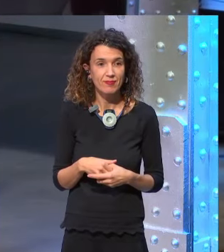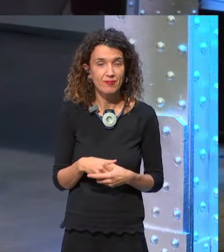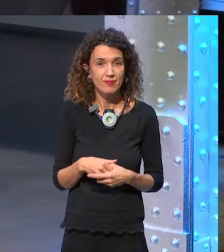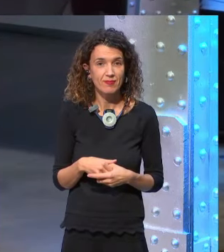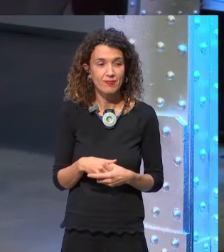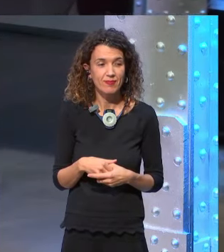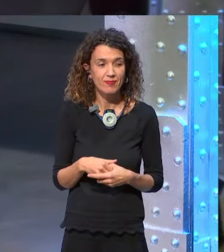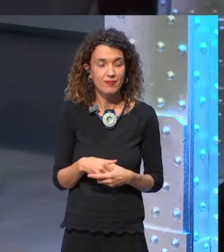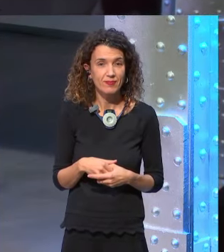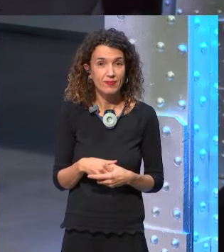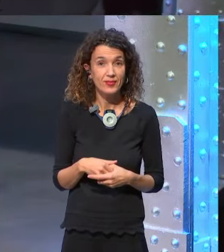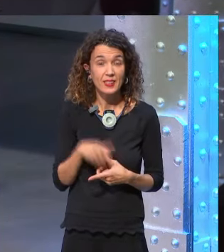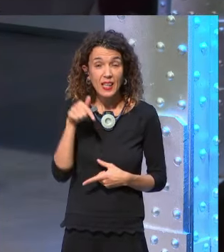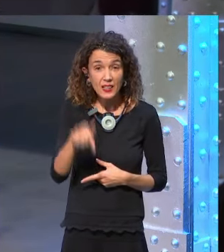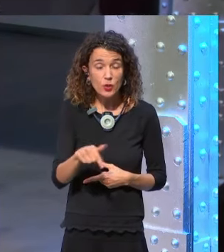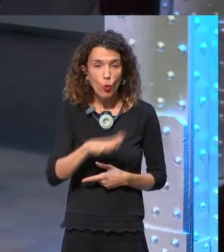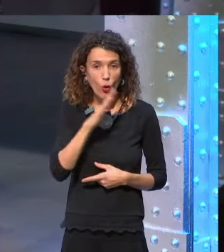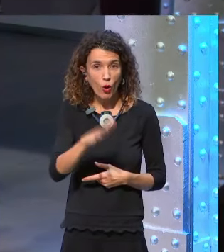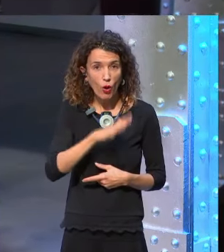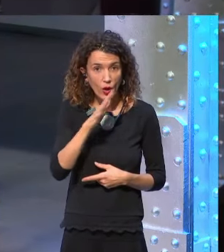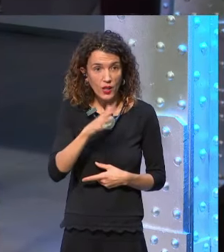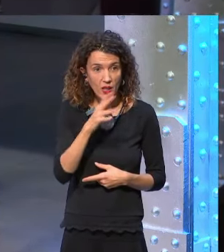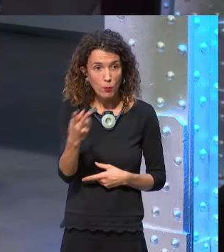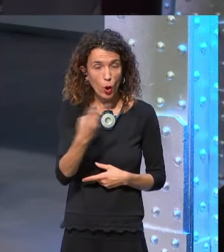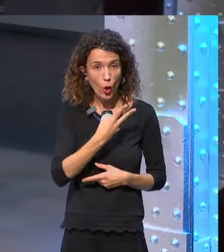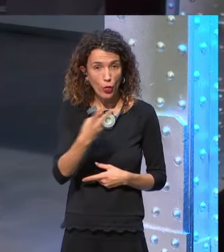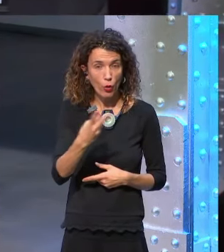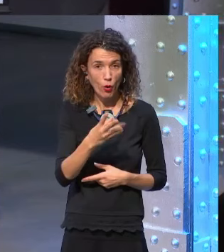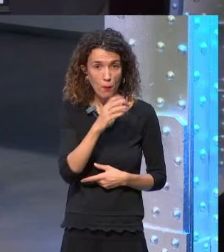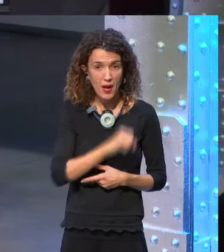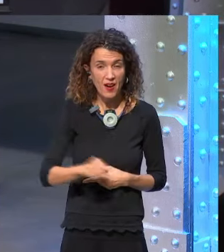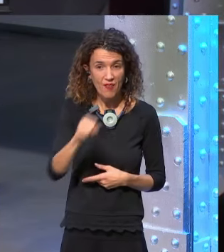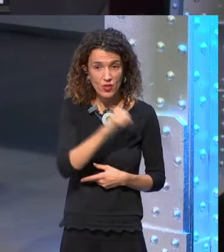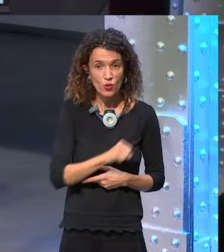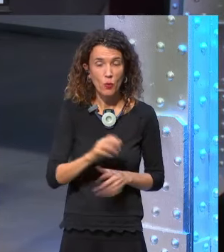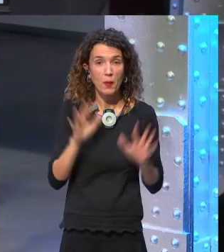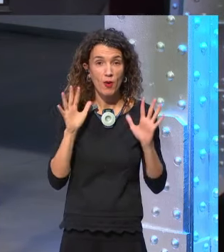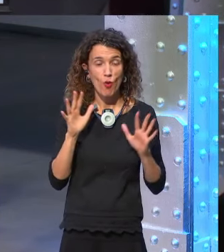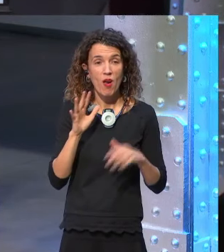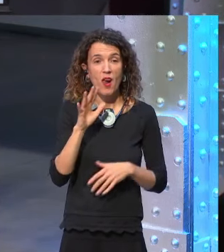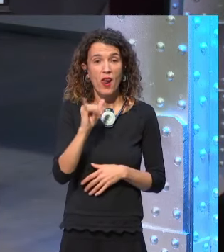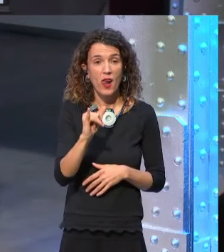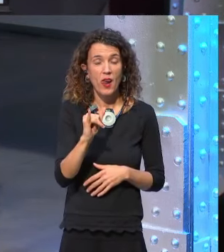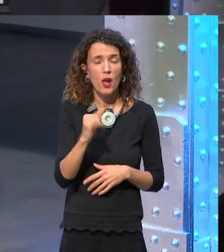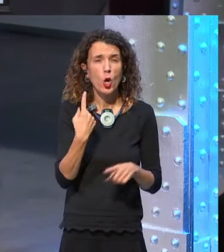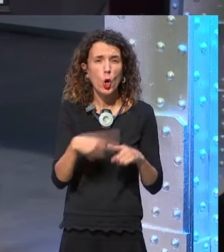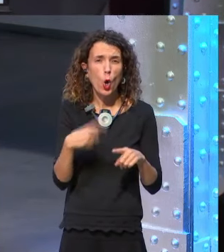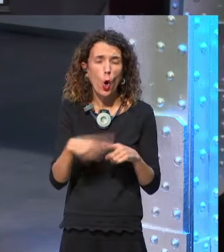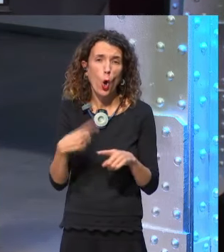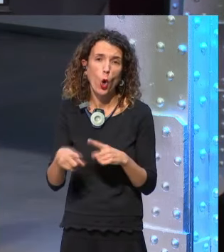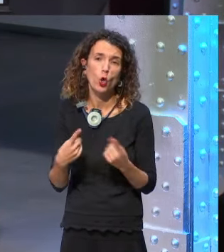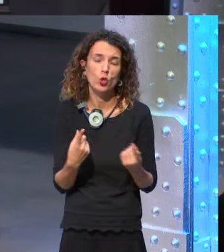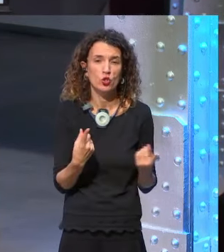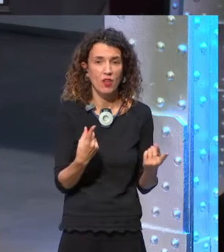have both of you here. But so many things push us to complete this